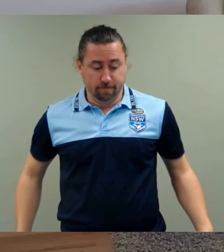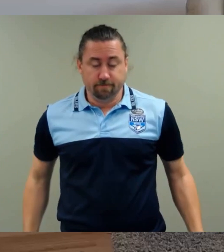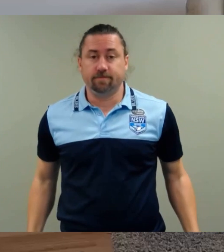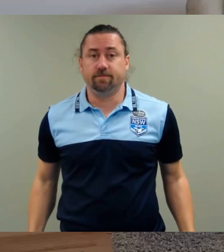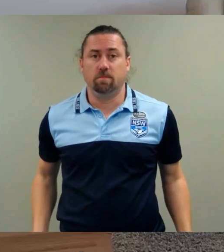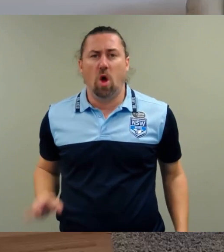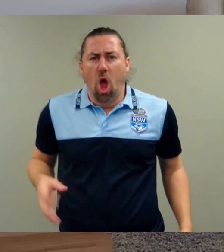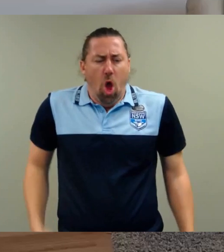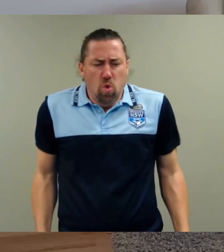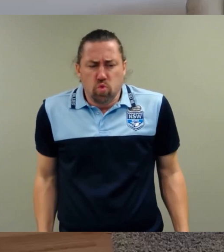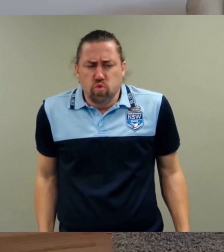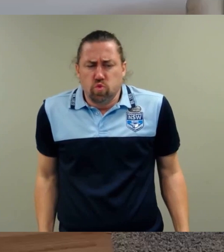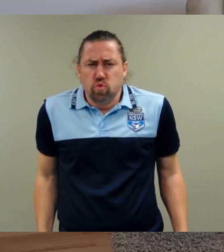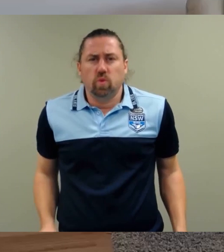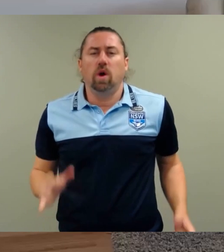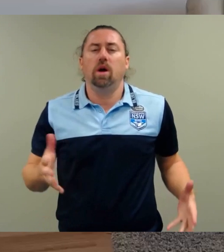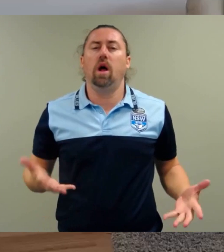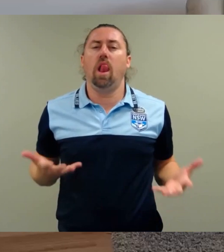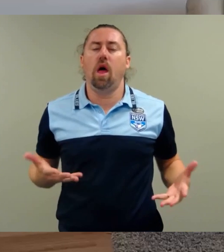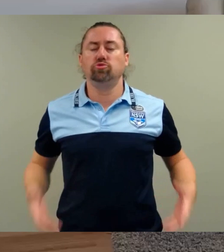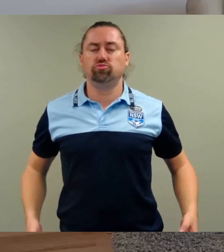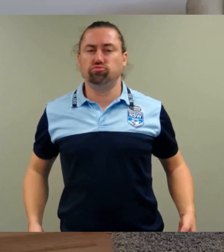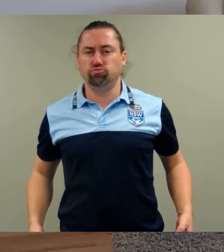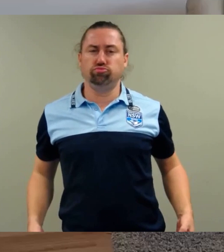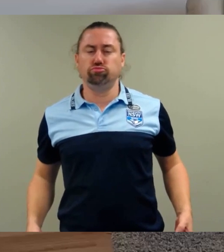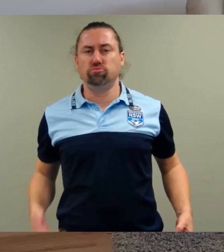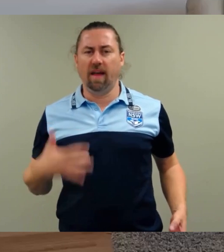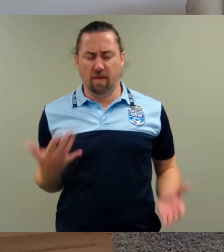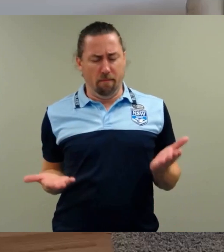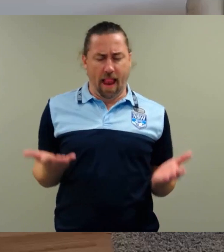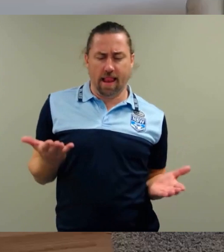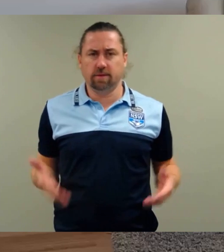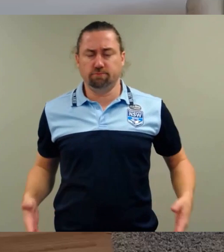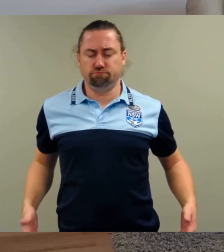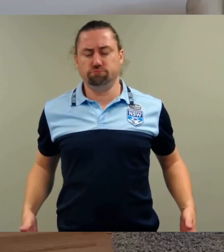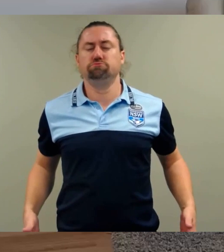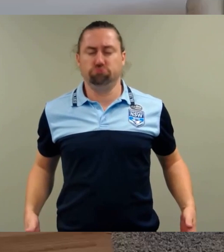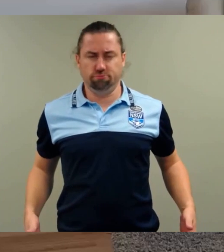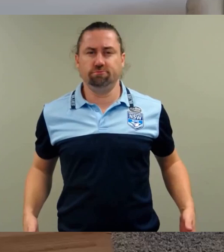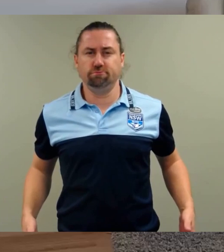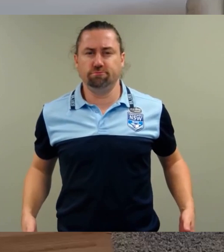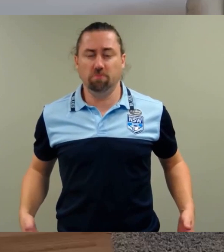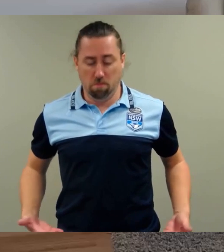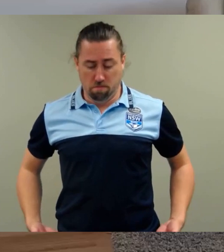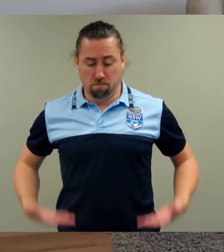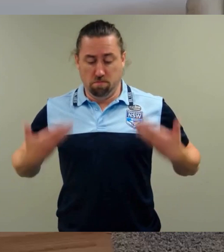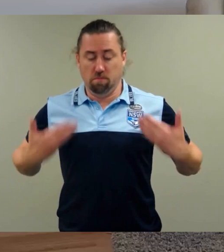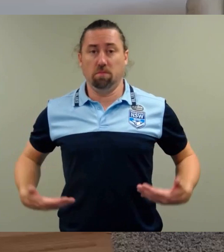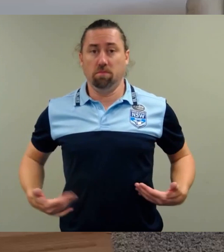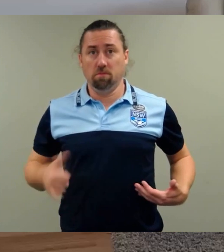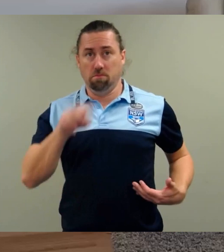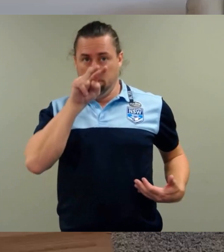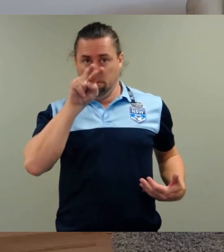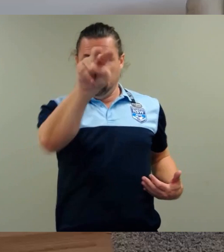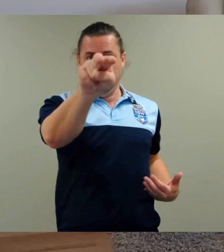each side of the chair seat. Don't hold too tight, but just enough so you feel stable. Keep your upper body still,